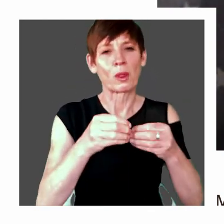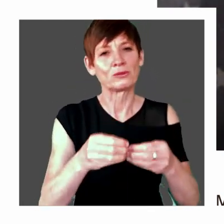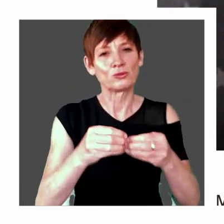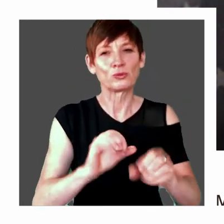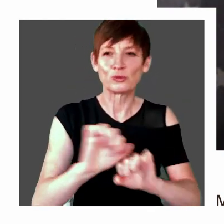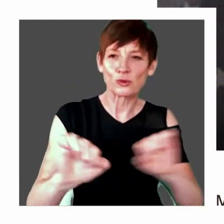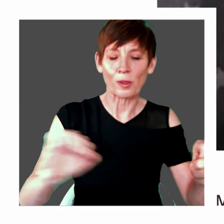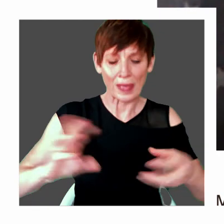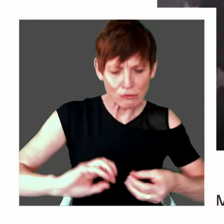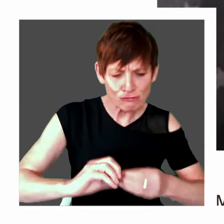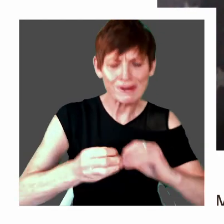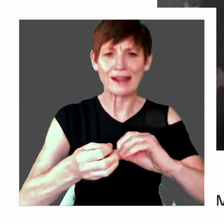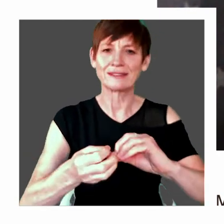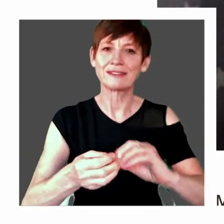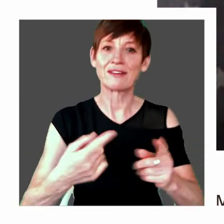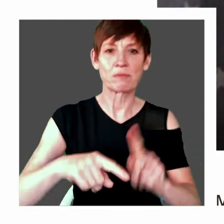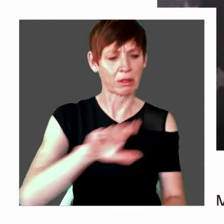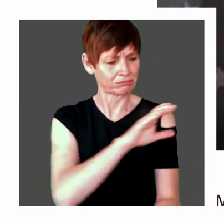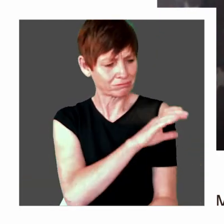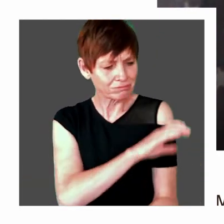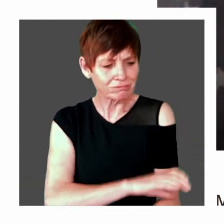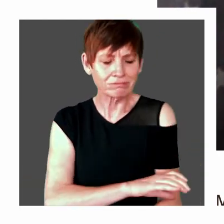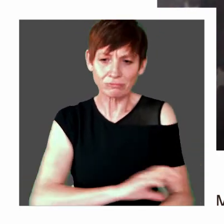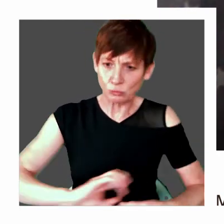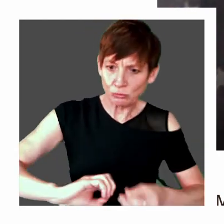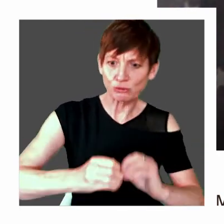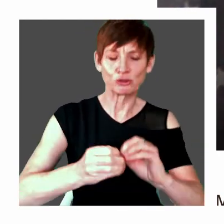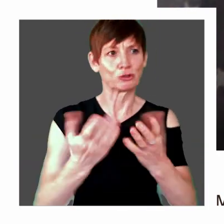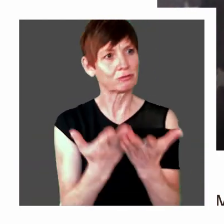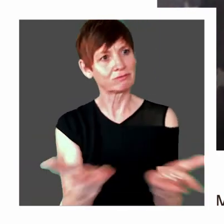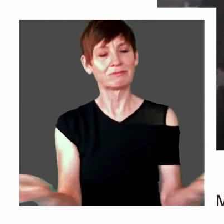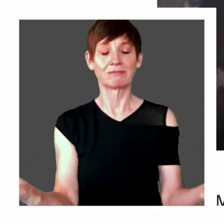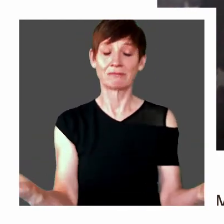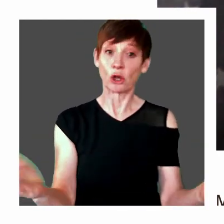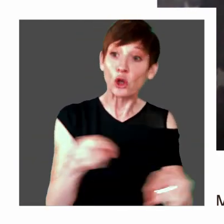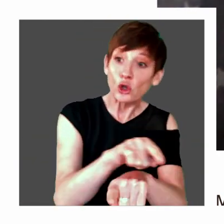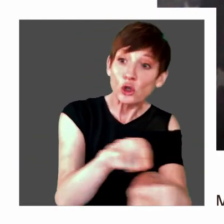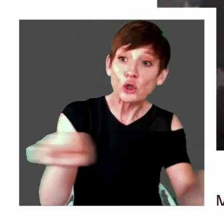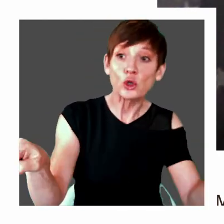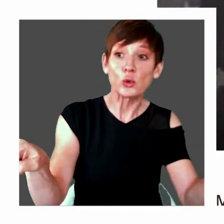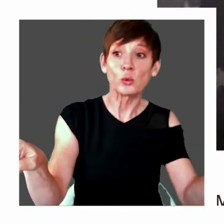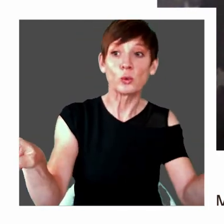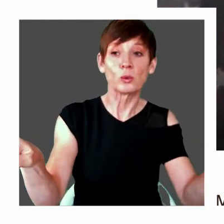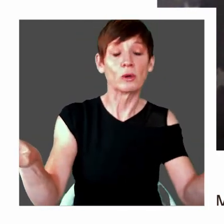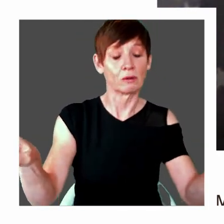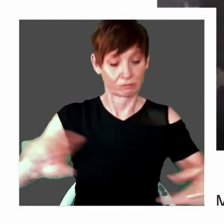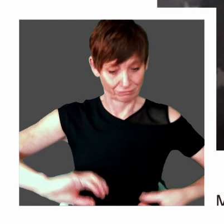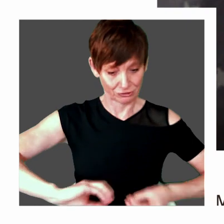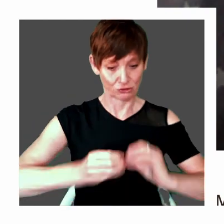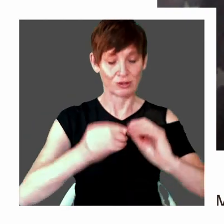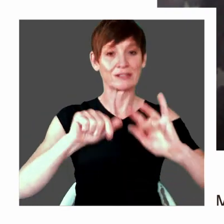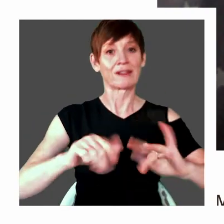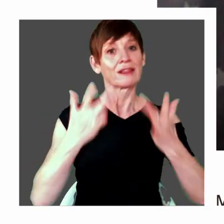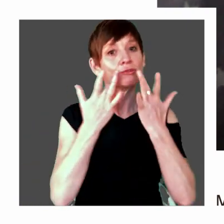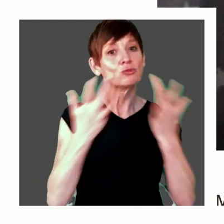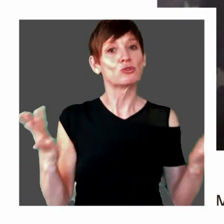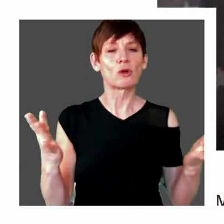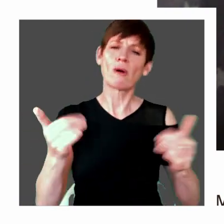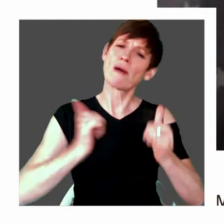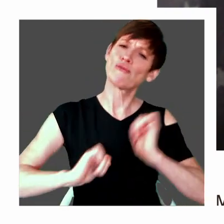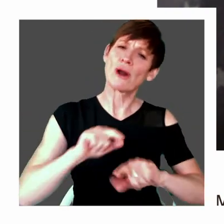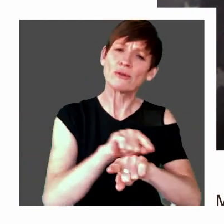to such an engaging body of work. Collectively, you have made this show possible, and I'm proud of you and all of the staff in the